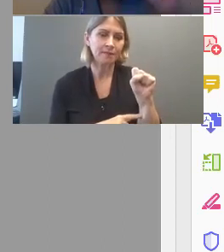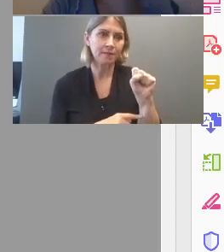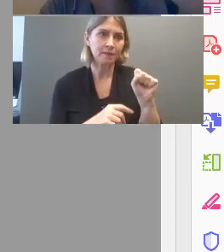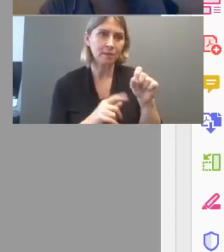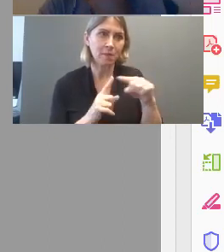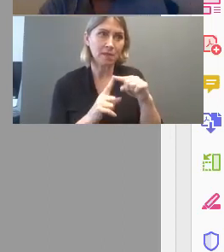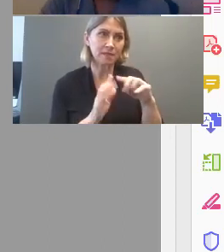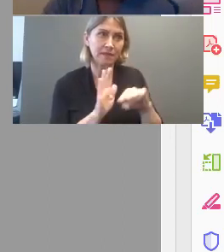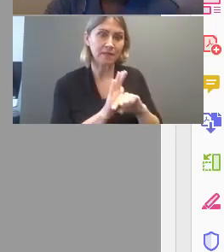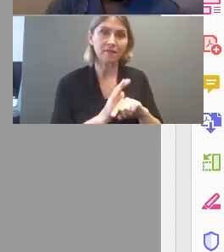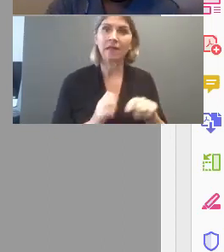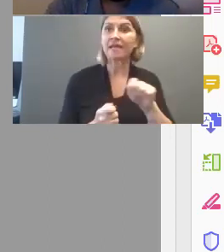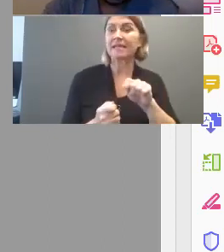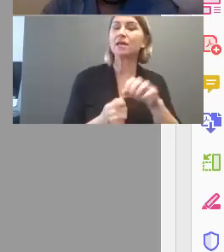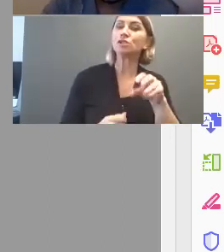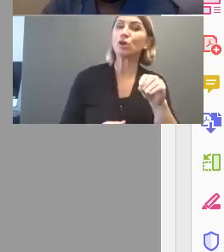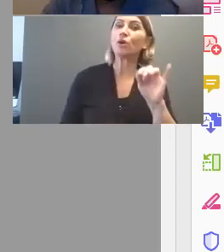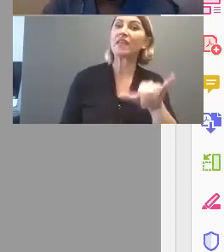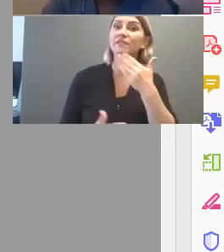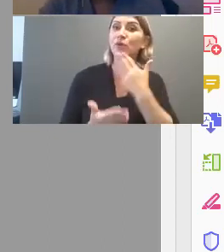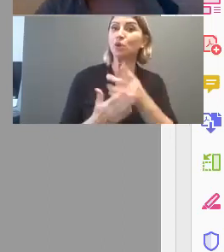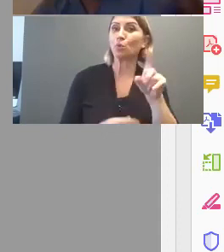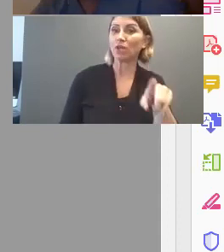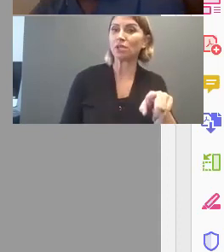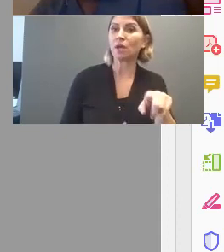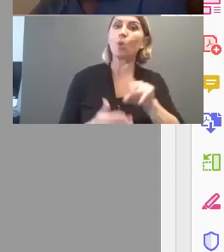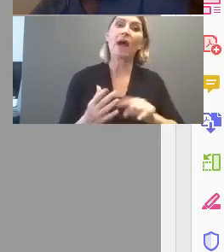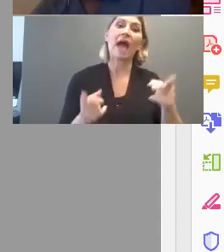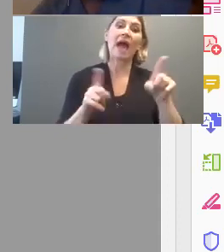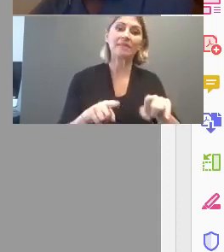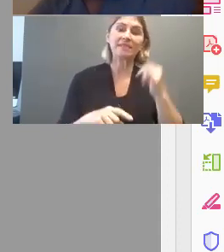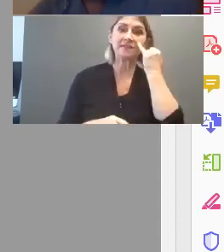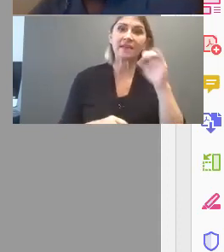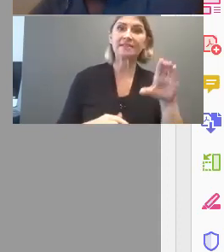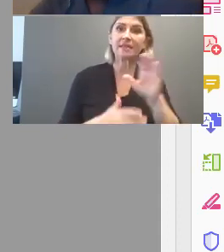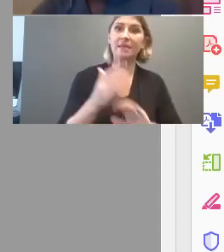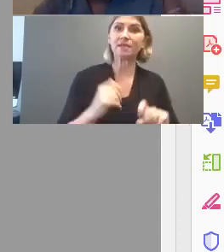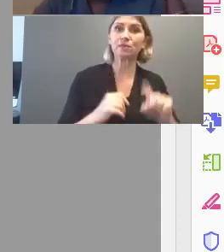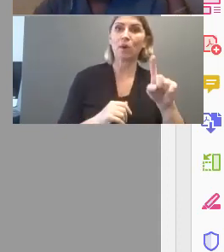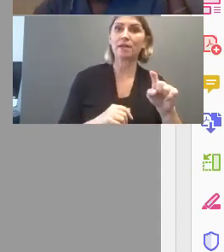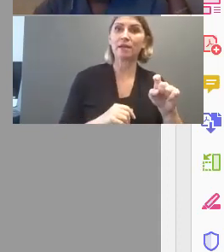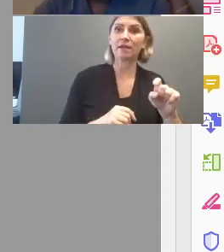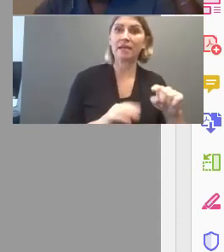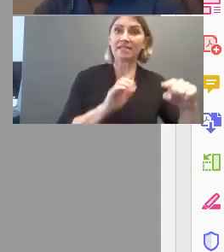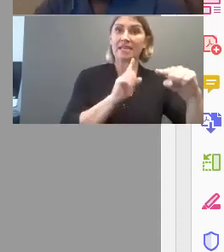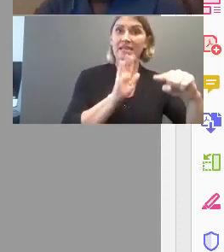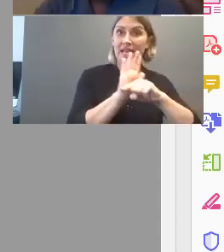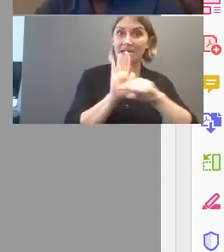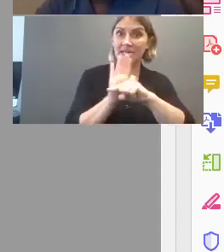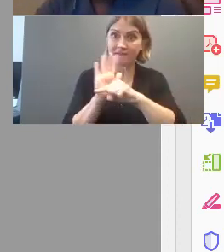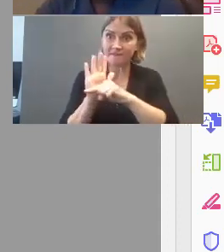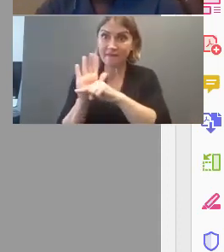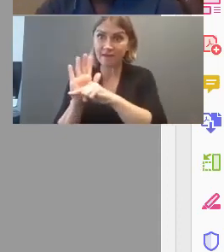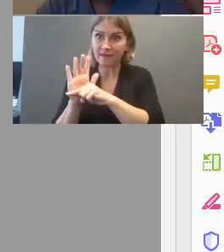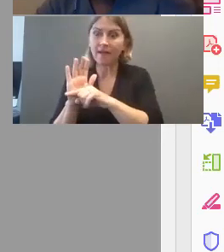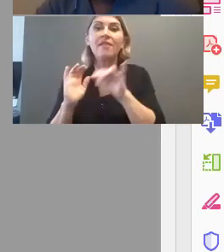positive, negative? Exactly. So that is a very good question. So what happens if C minus 1 times n is negative? In